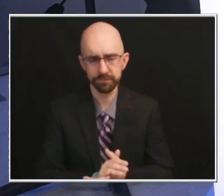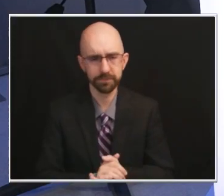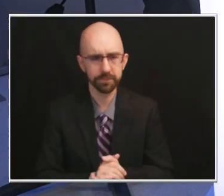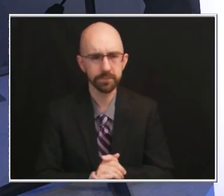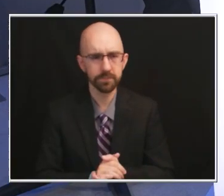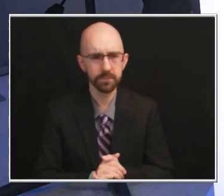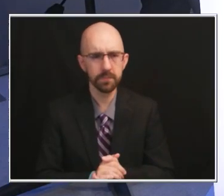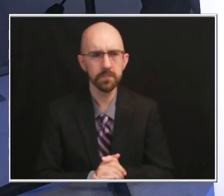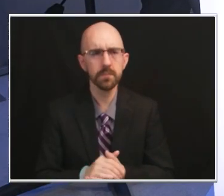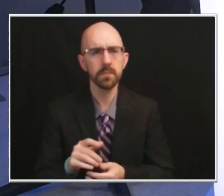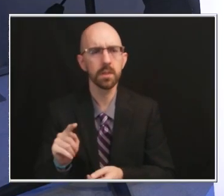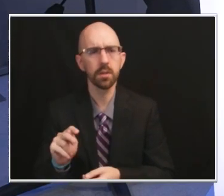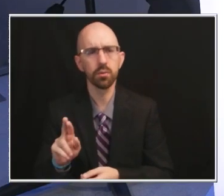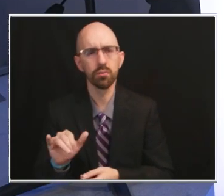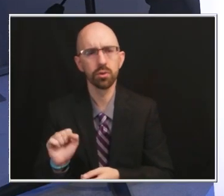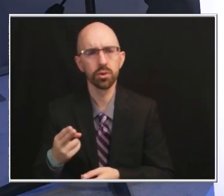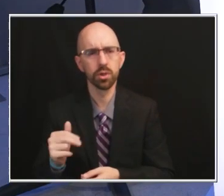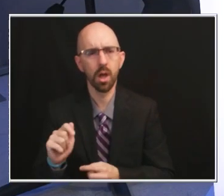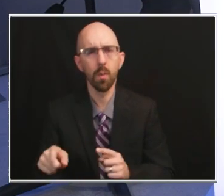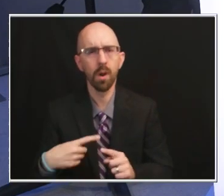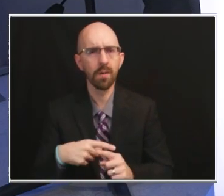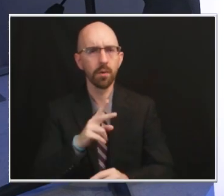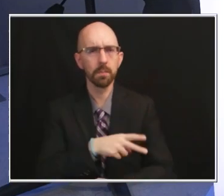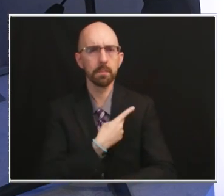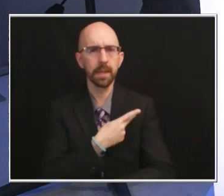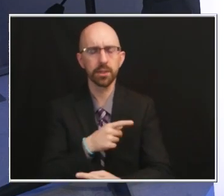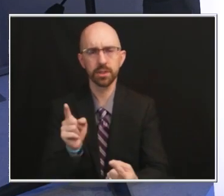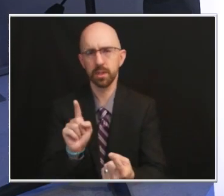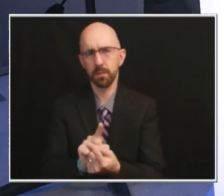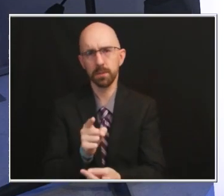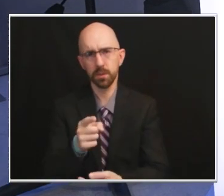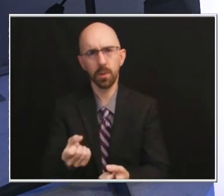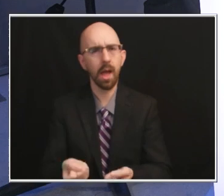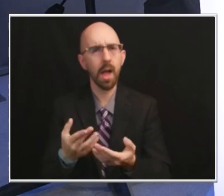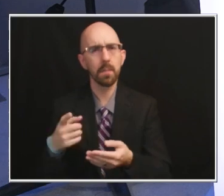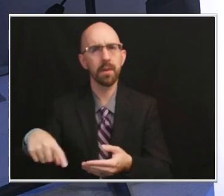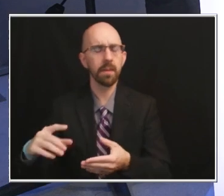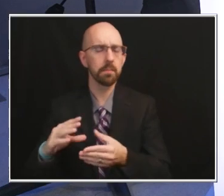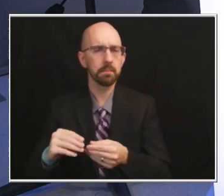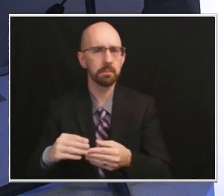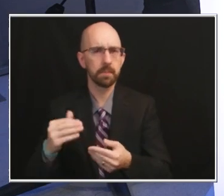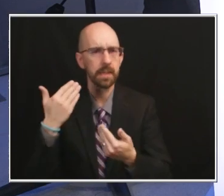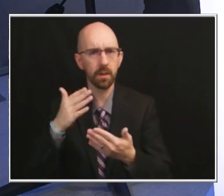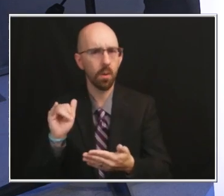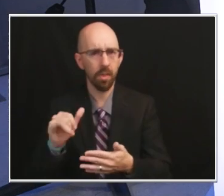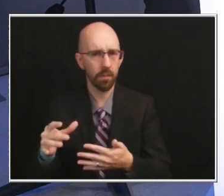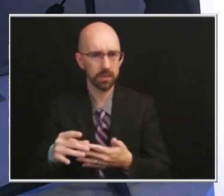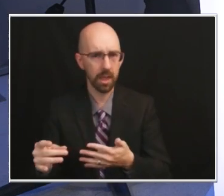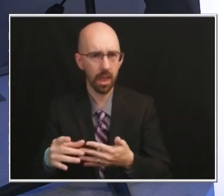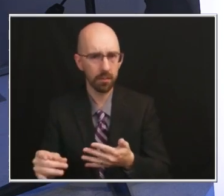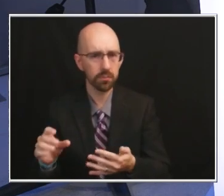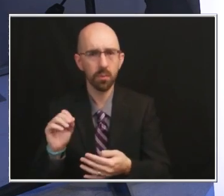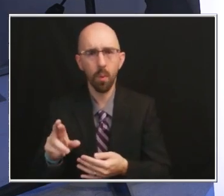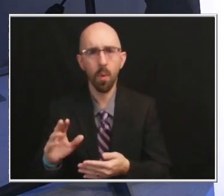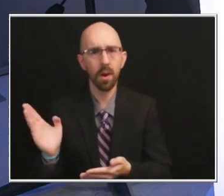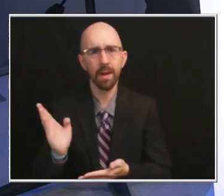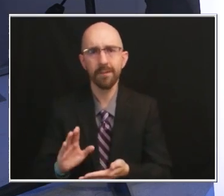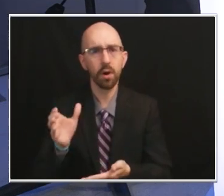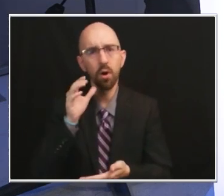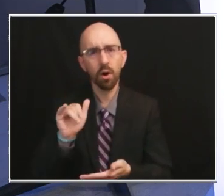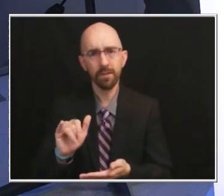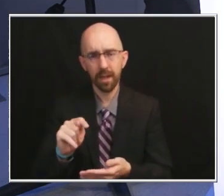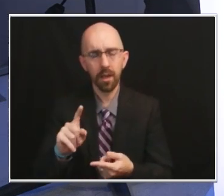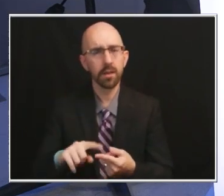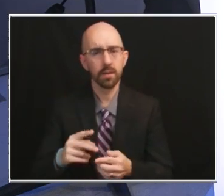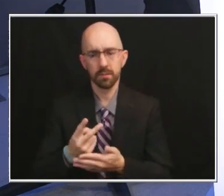Tricia, when patients come to you, how many of them say they didn't know this was an option, or they'd never heard of it until 2 weeks